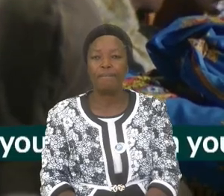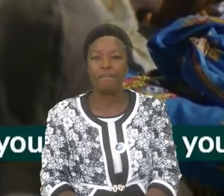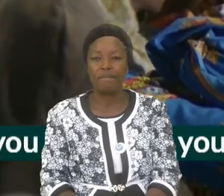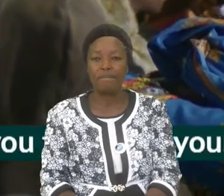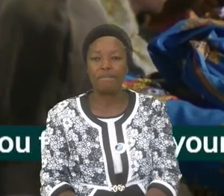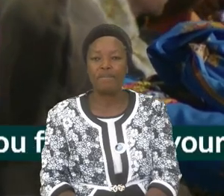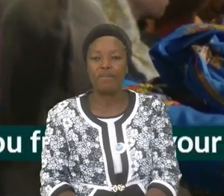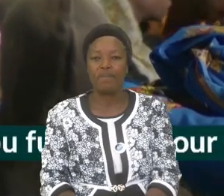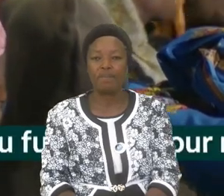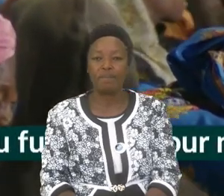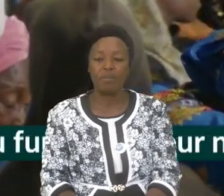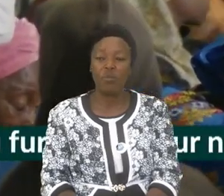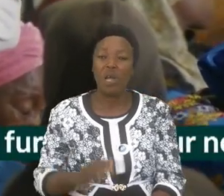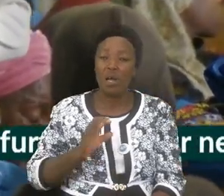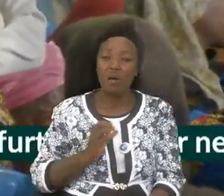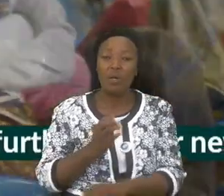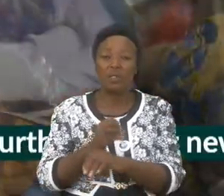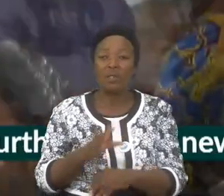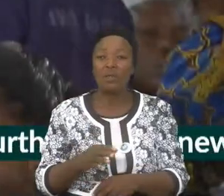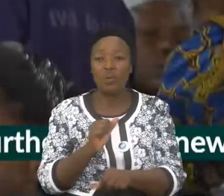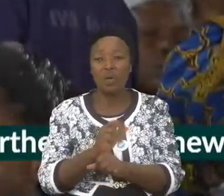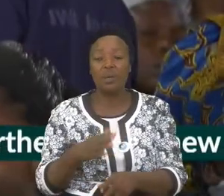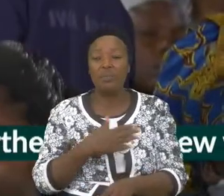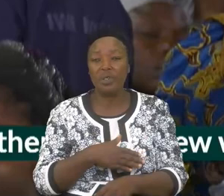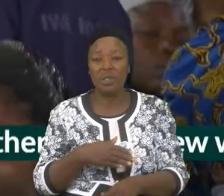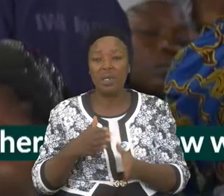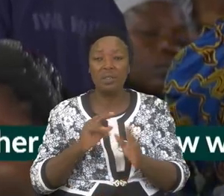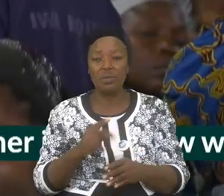the midst of the people. Those who are raising up their hands, standing up.